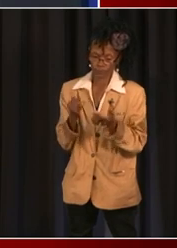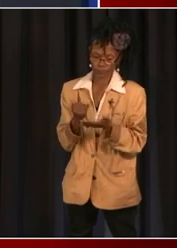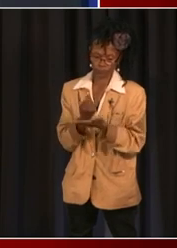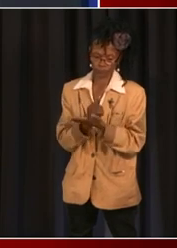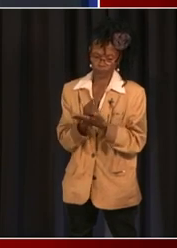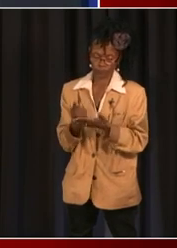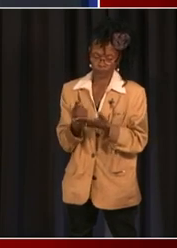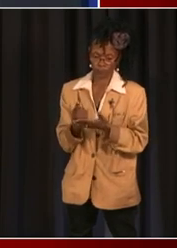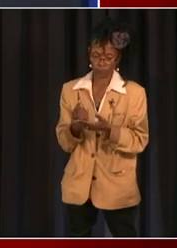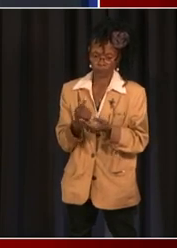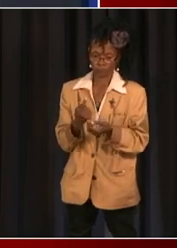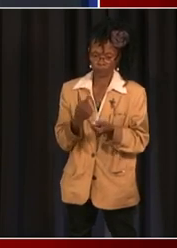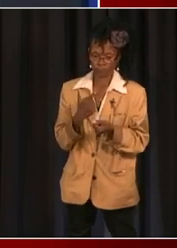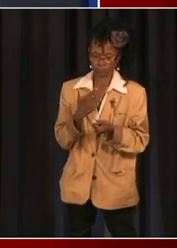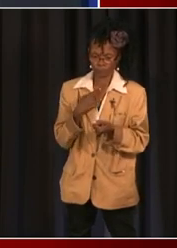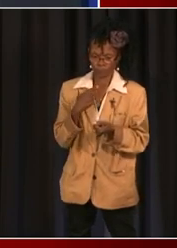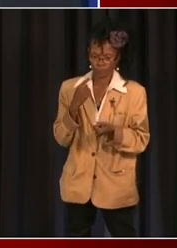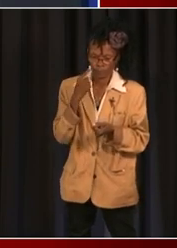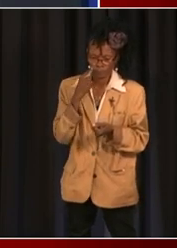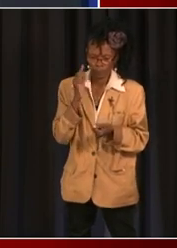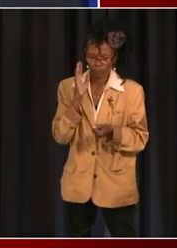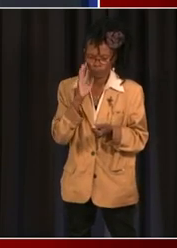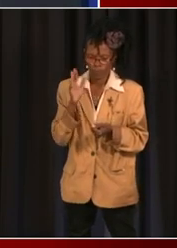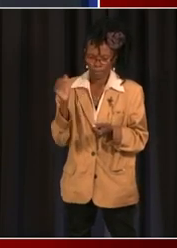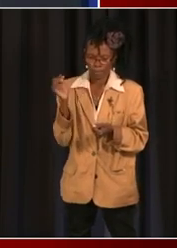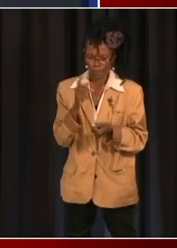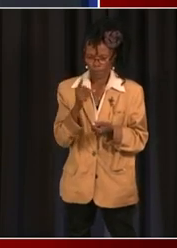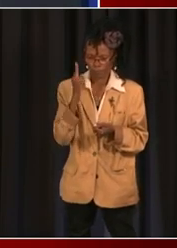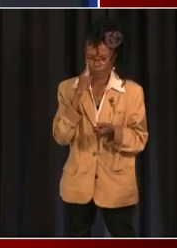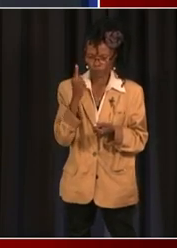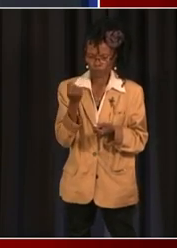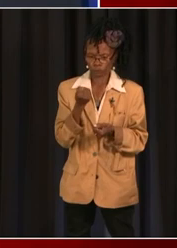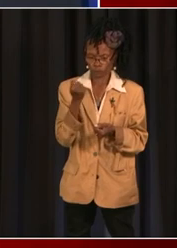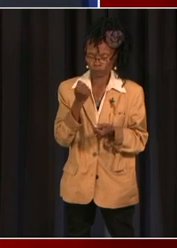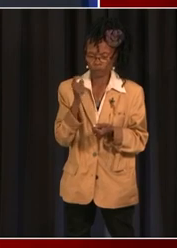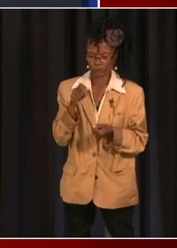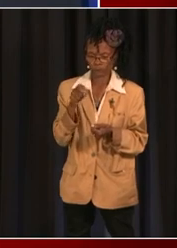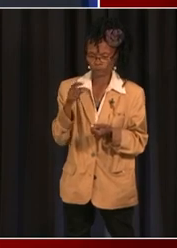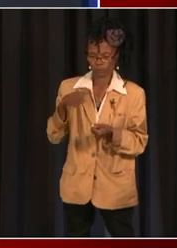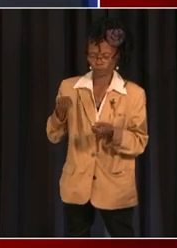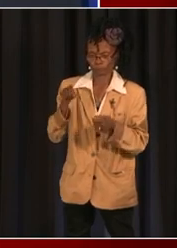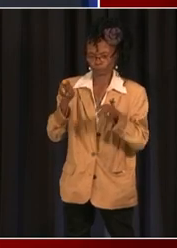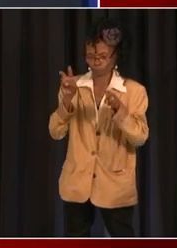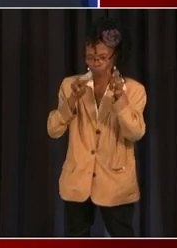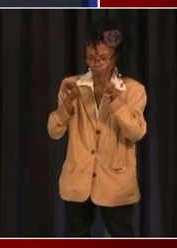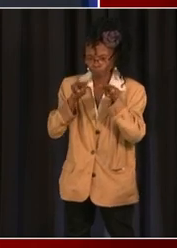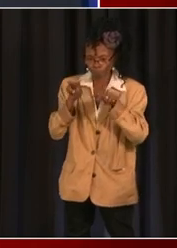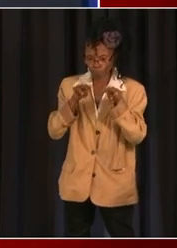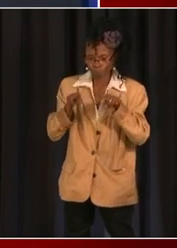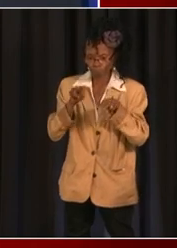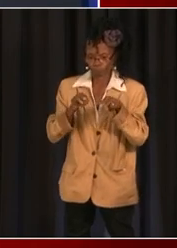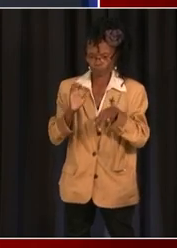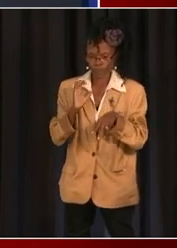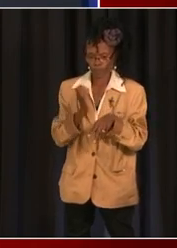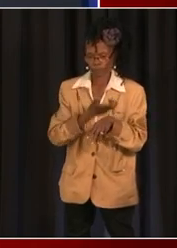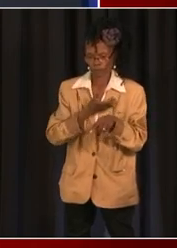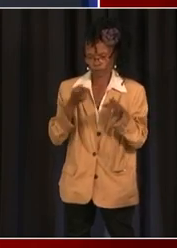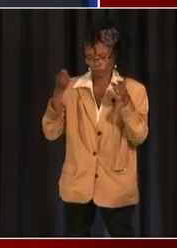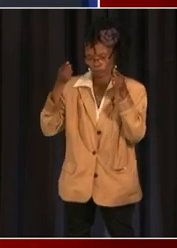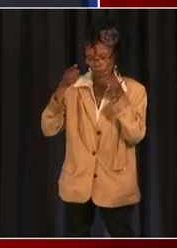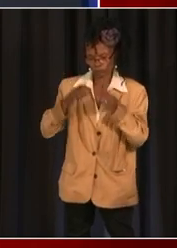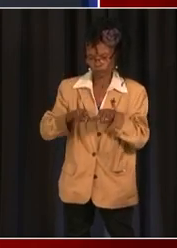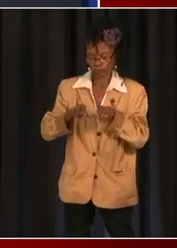I believe is returned on Tuesday, and there was a need to have their attorney review what we agreed to over the weekend. I want